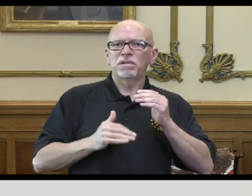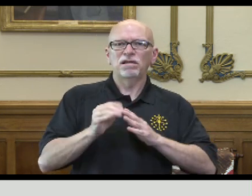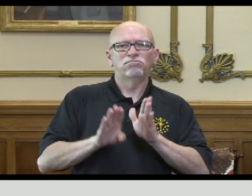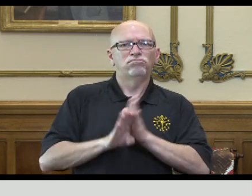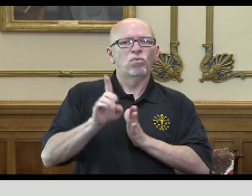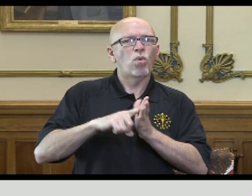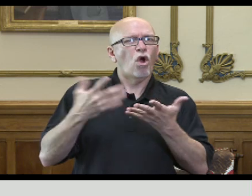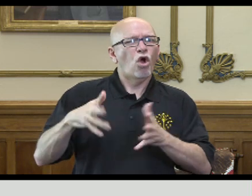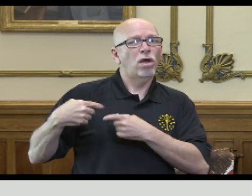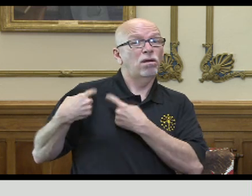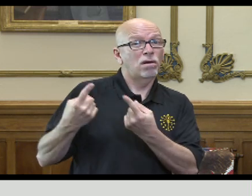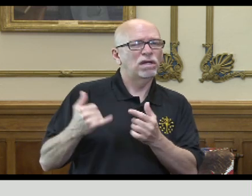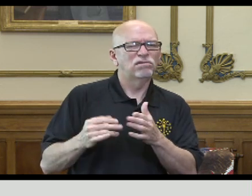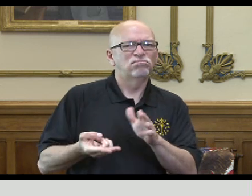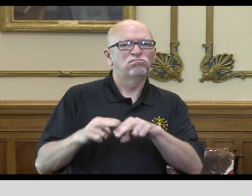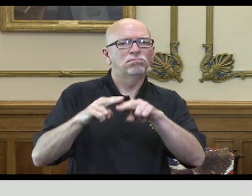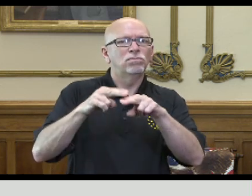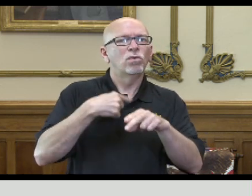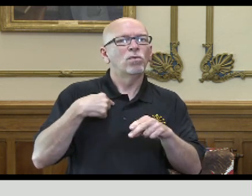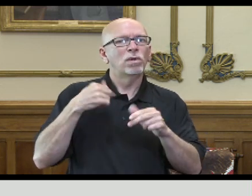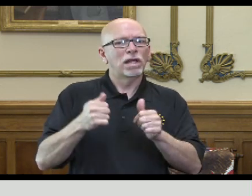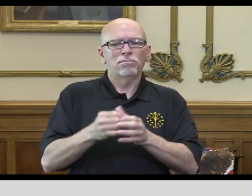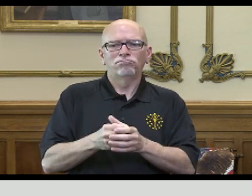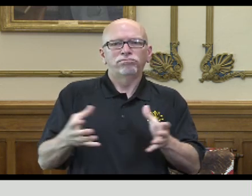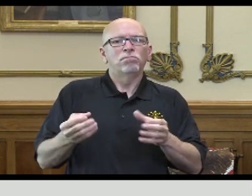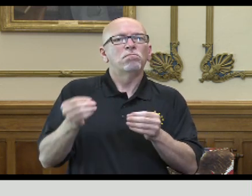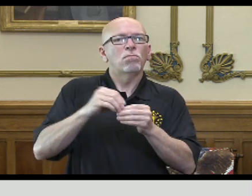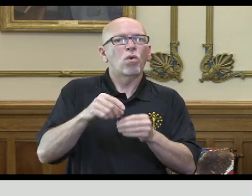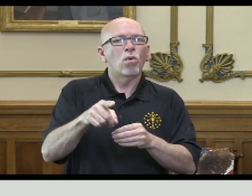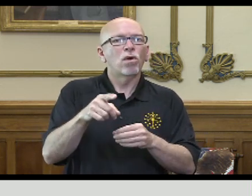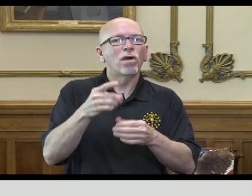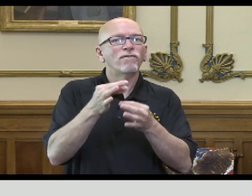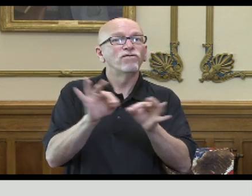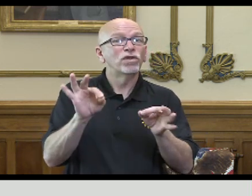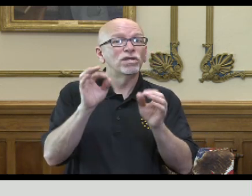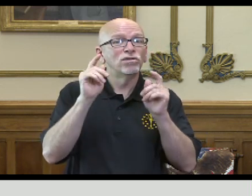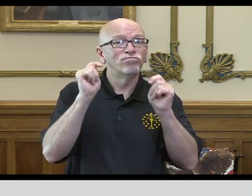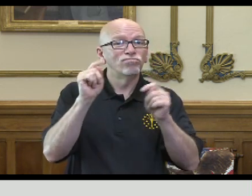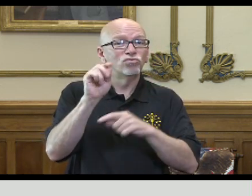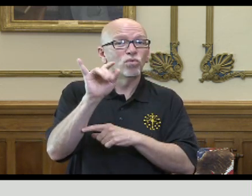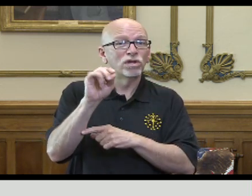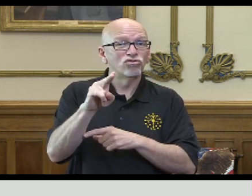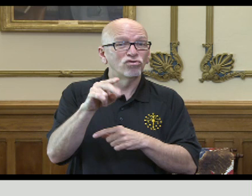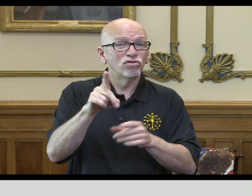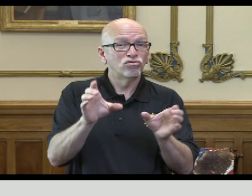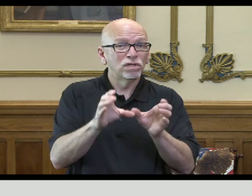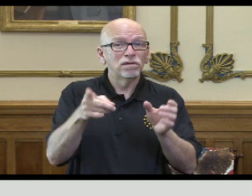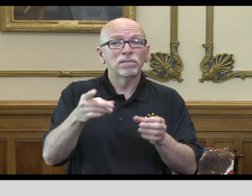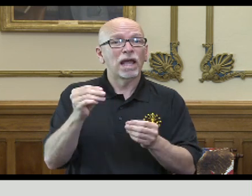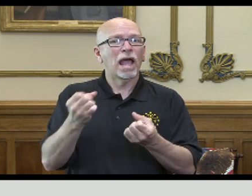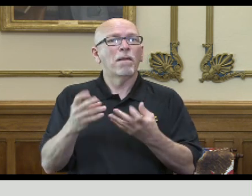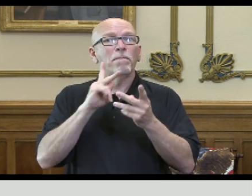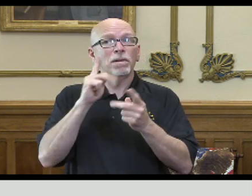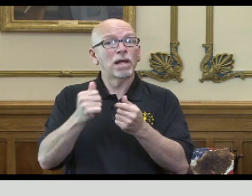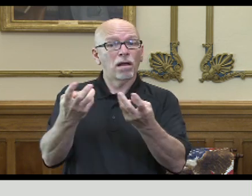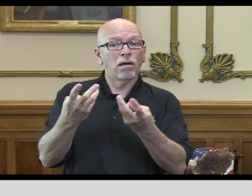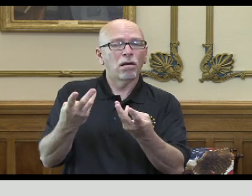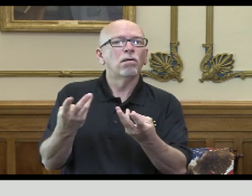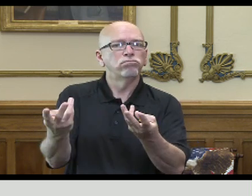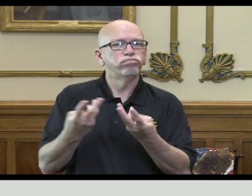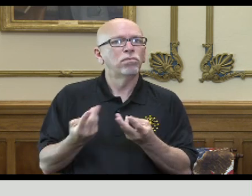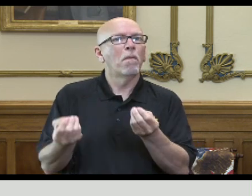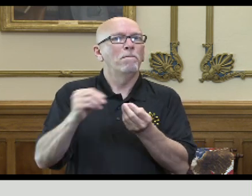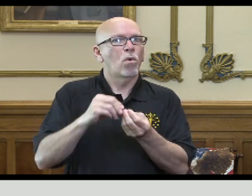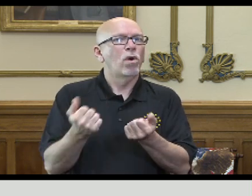working by expanding the number of tuition-free certificates available and the number of Hoosiers who are eligible for